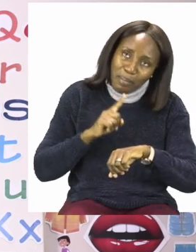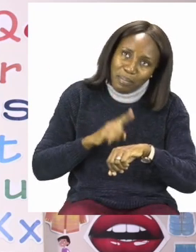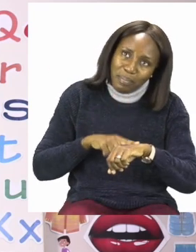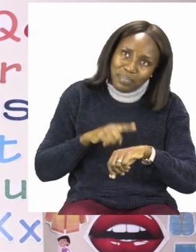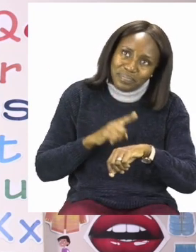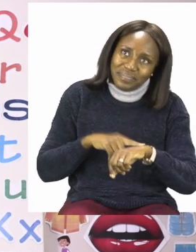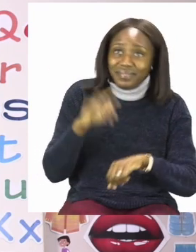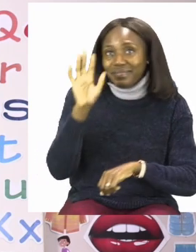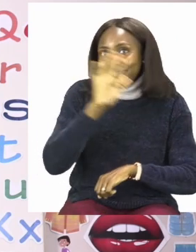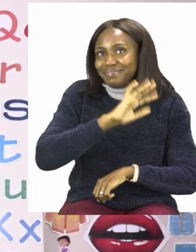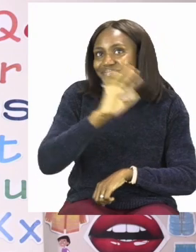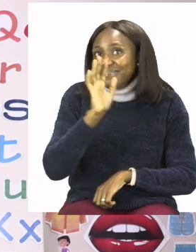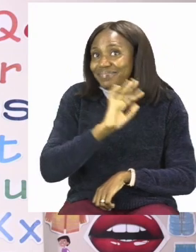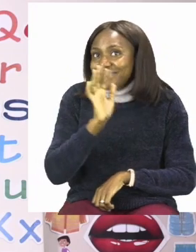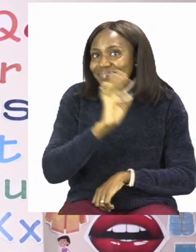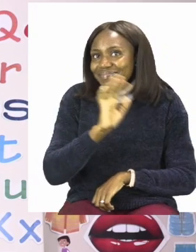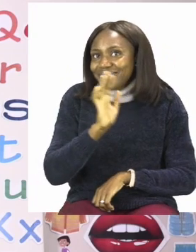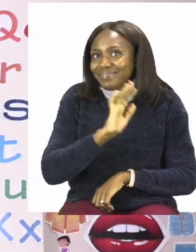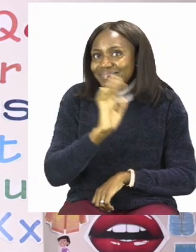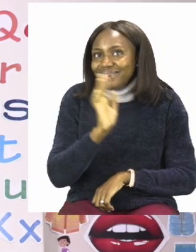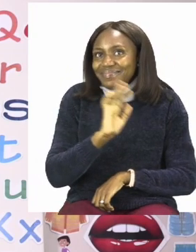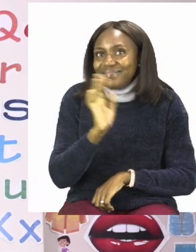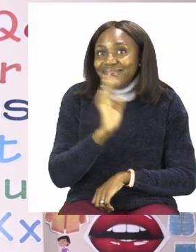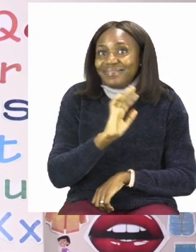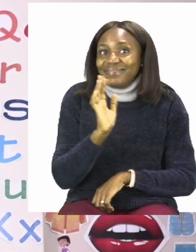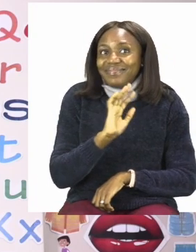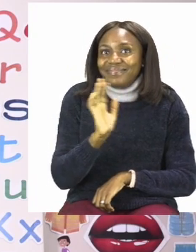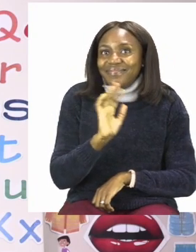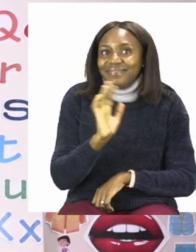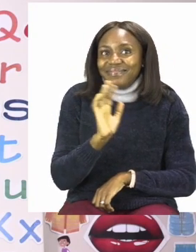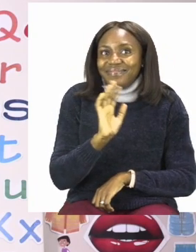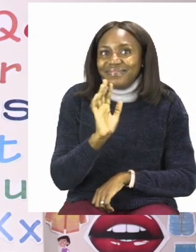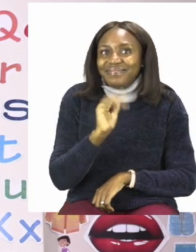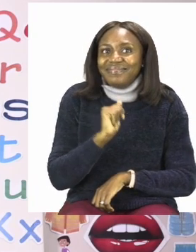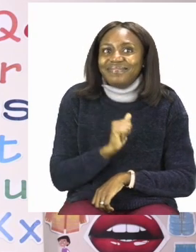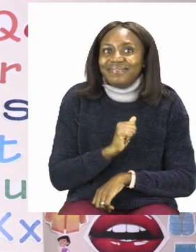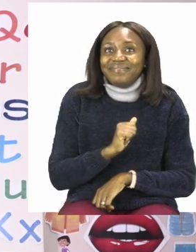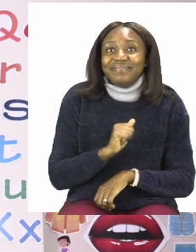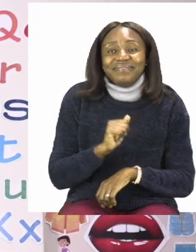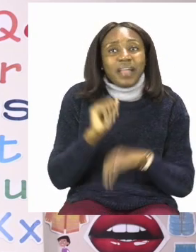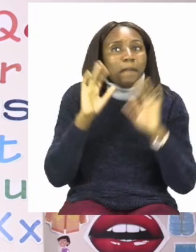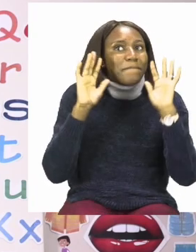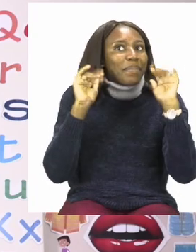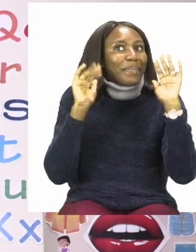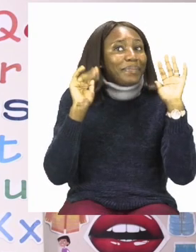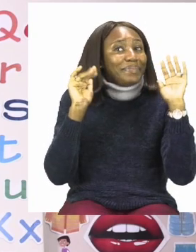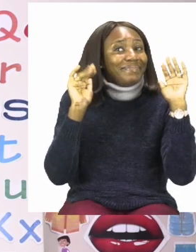It's time to say goodbye. Bye!